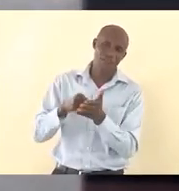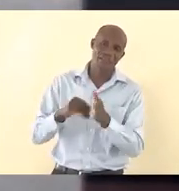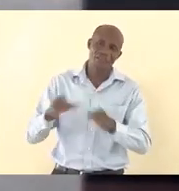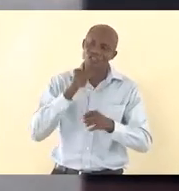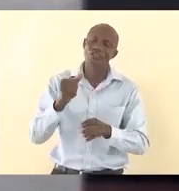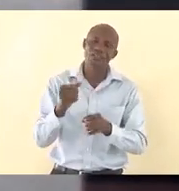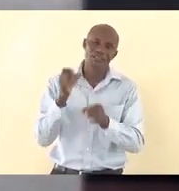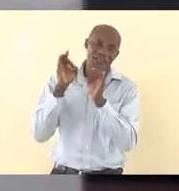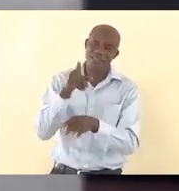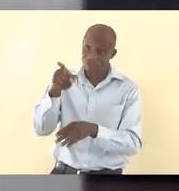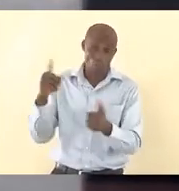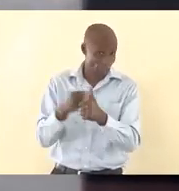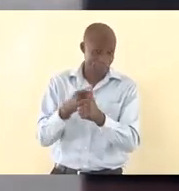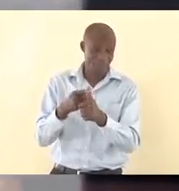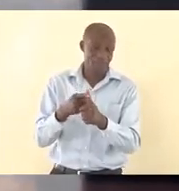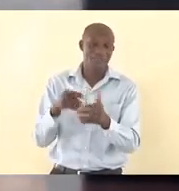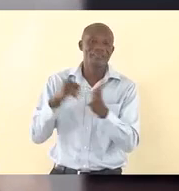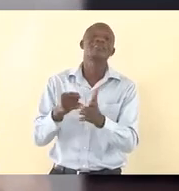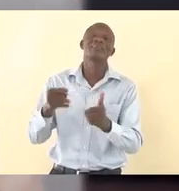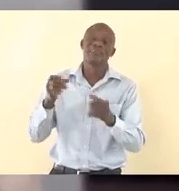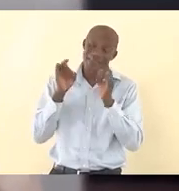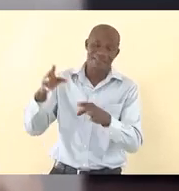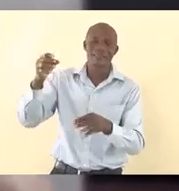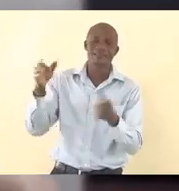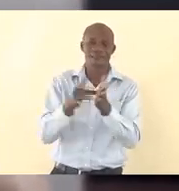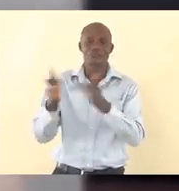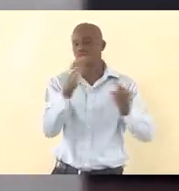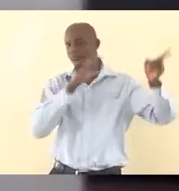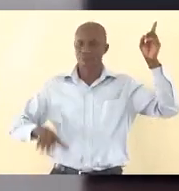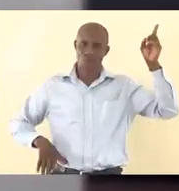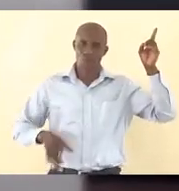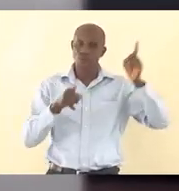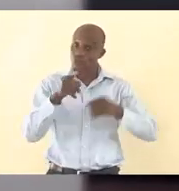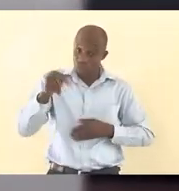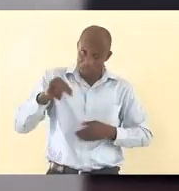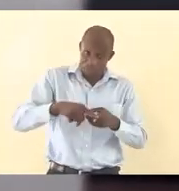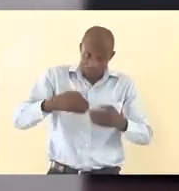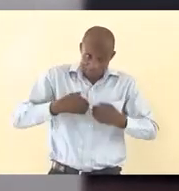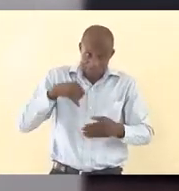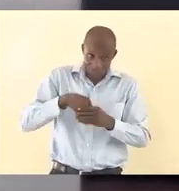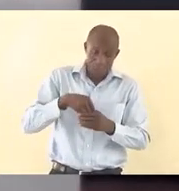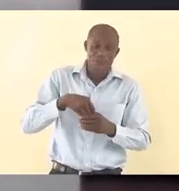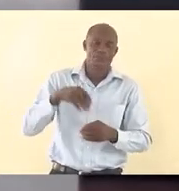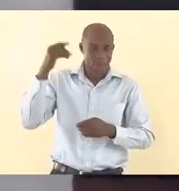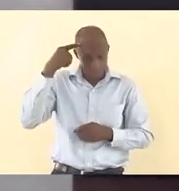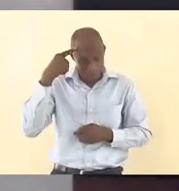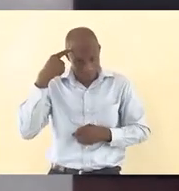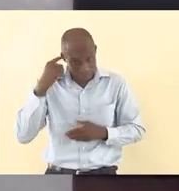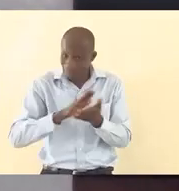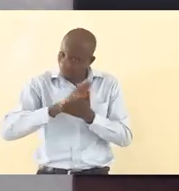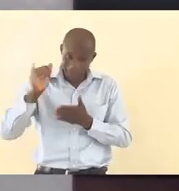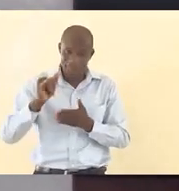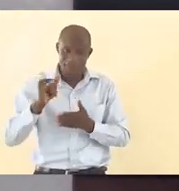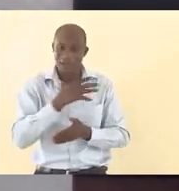you first. Whom did the world hate first? Jesus Christ. We need to have that in mind very, very clearly.